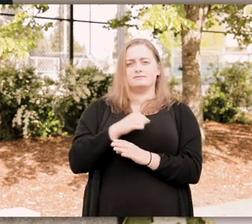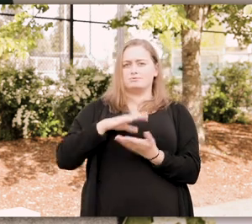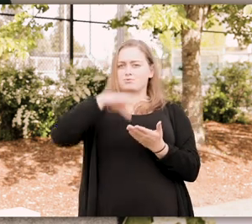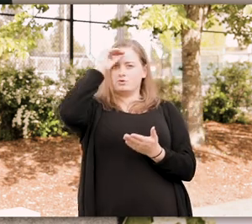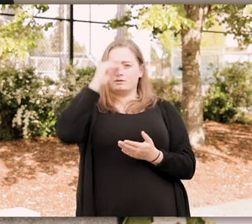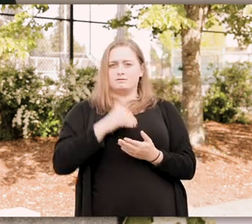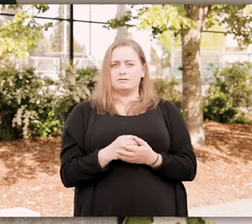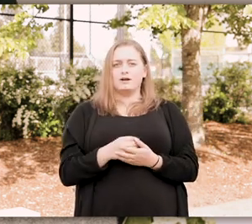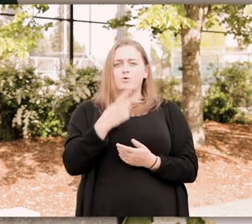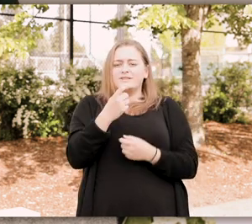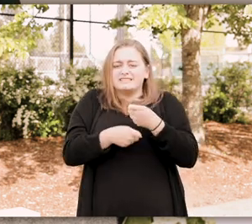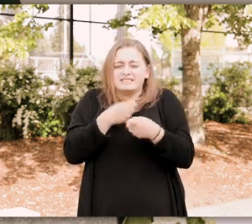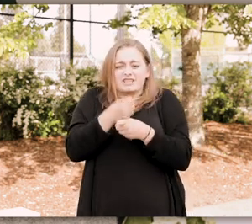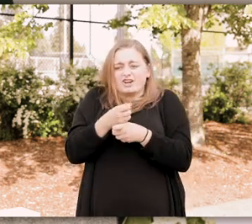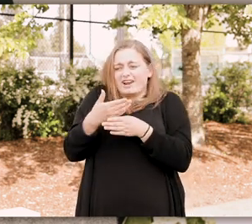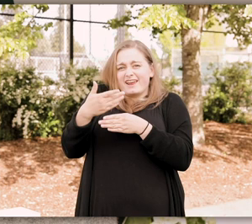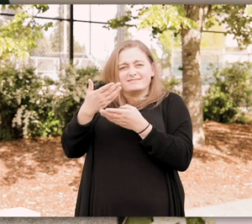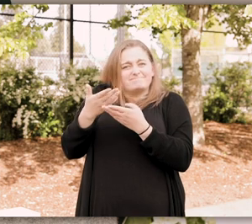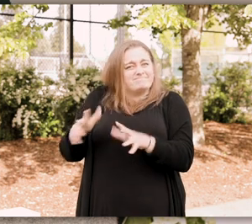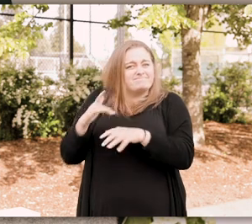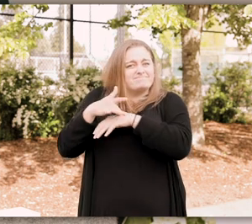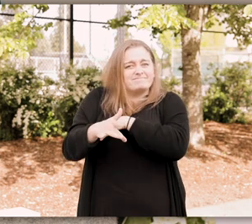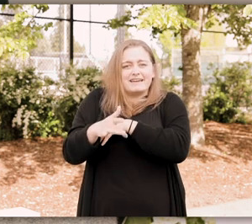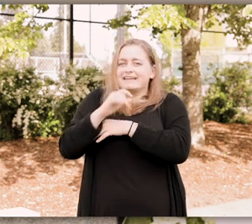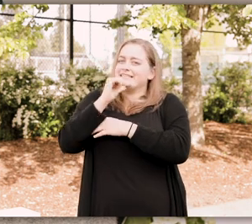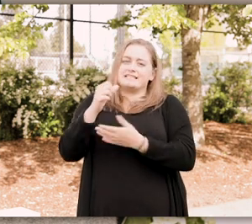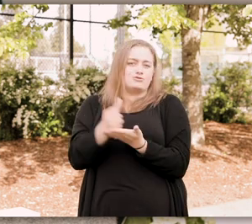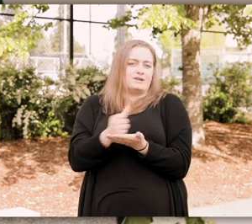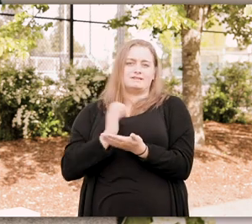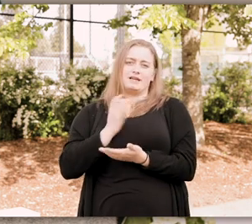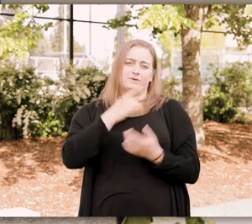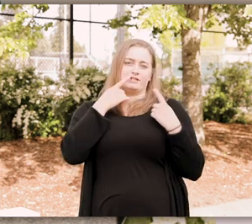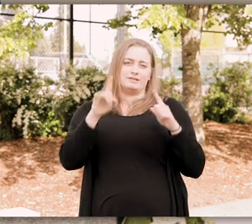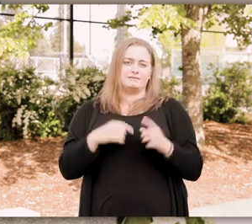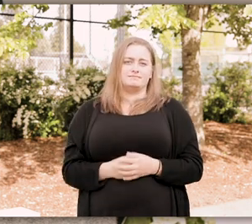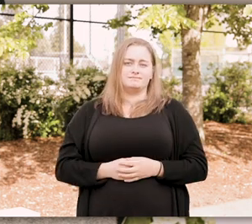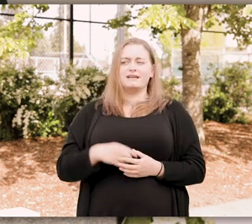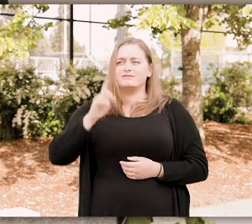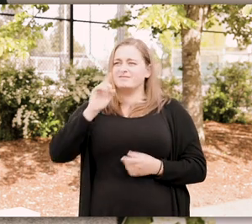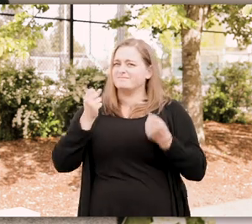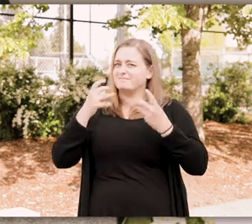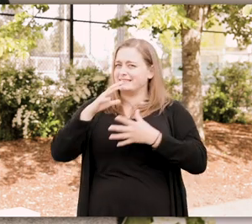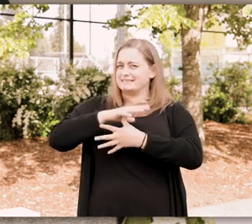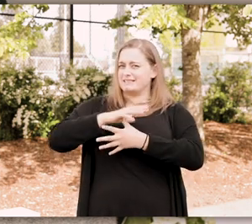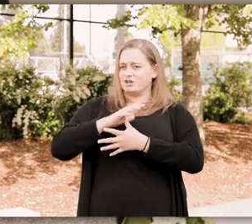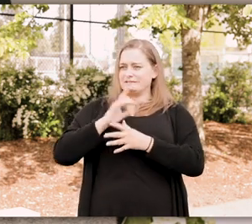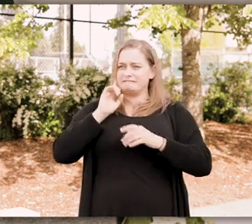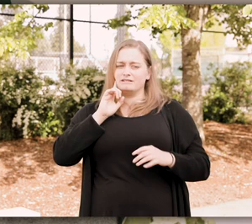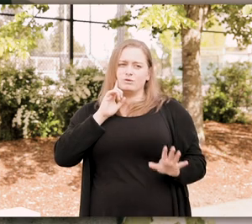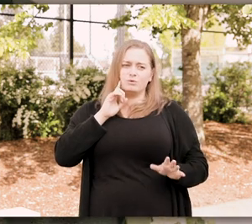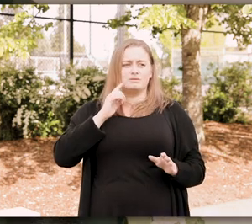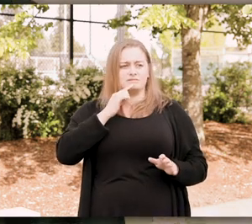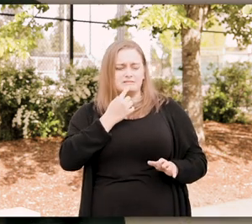our achievements. The phrase I've heard the most these past few months from my fellow seniors is that we're missing out on the best